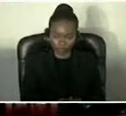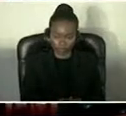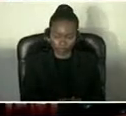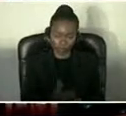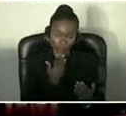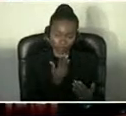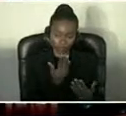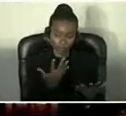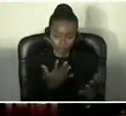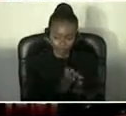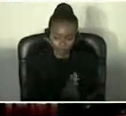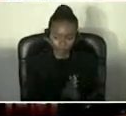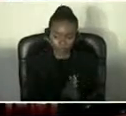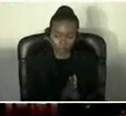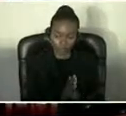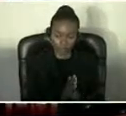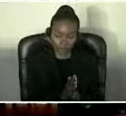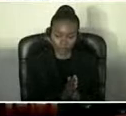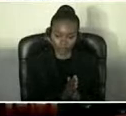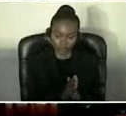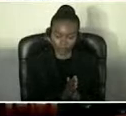thank you very much